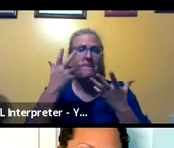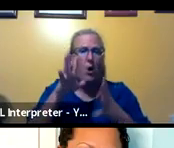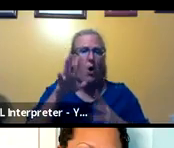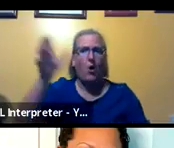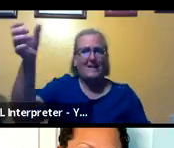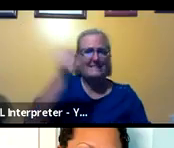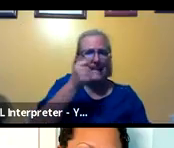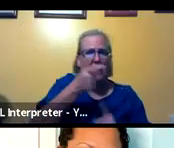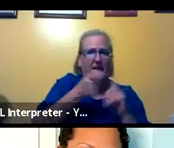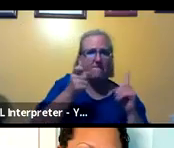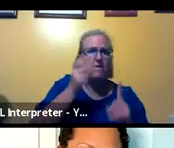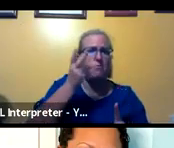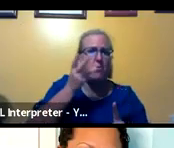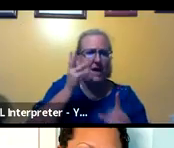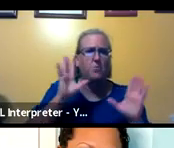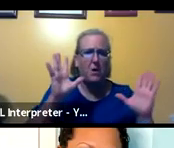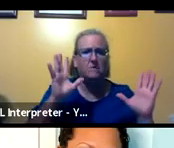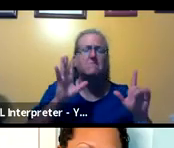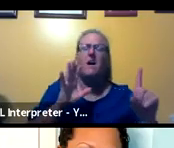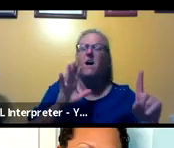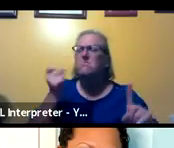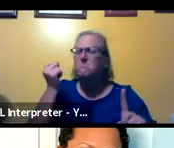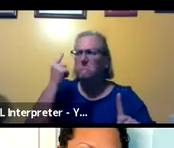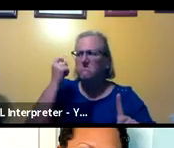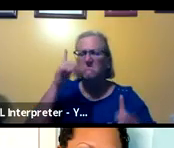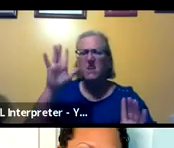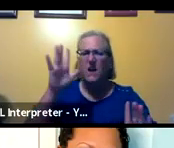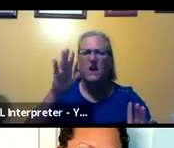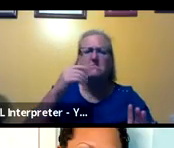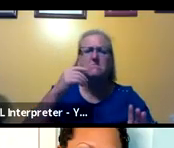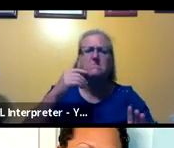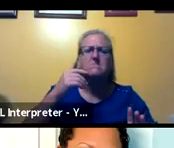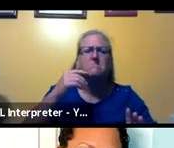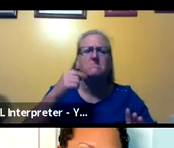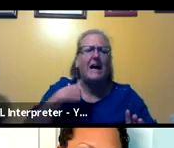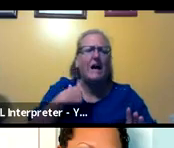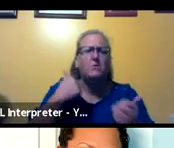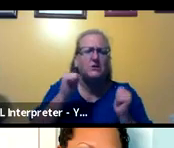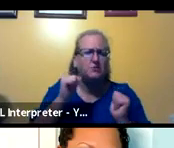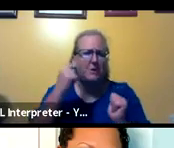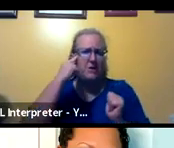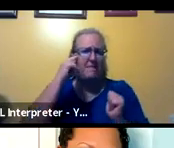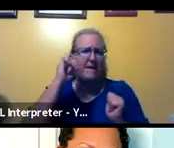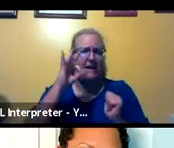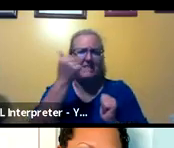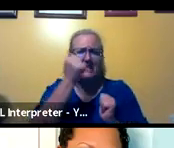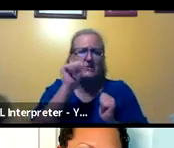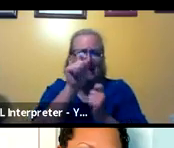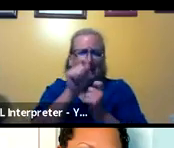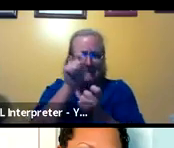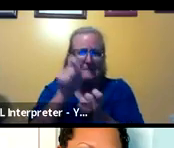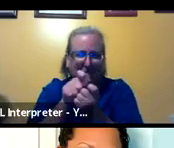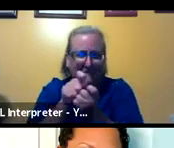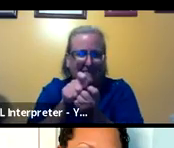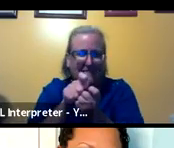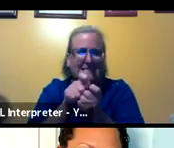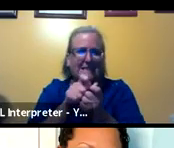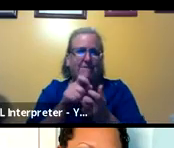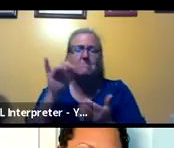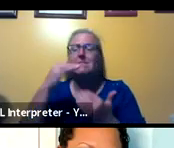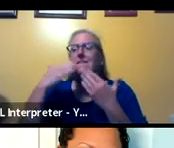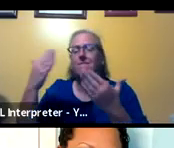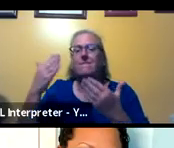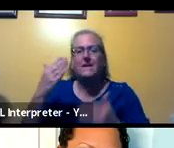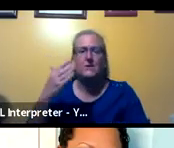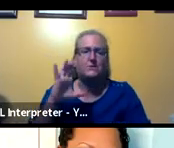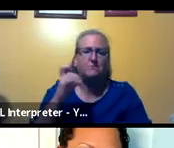Brandywine. Right. That makes sense. I just trying to see if there's any more specifics related to that. All right. Thank you, Chuck.